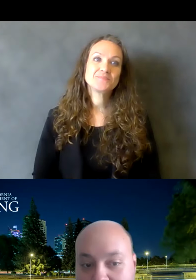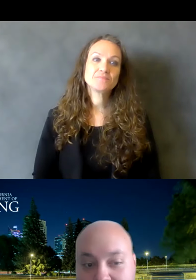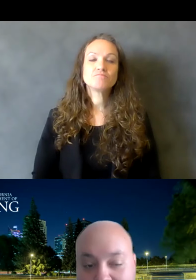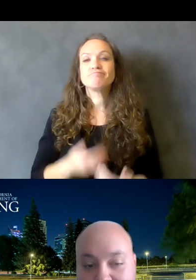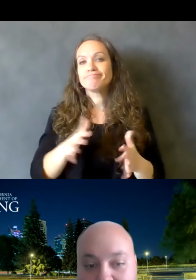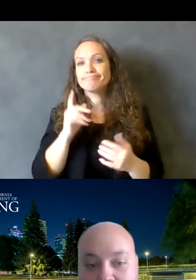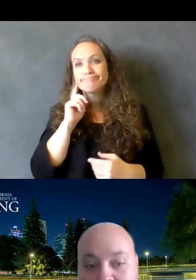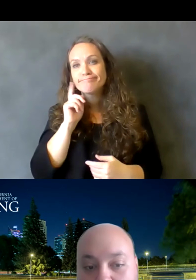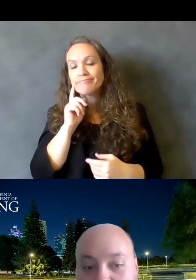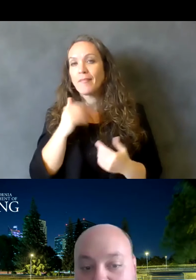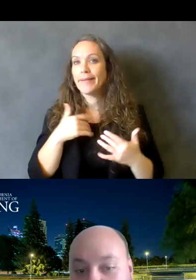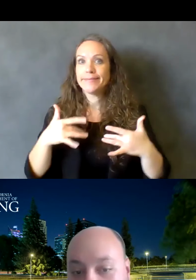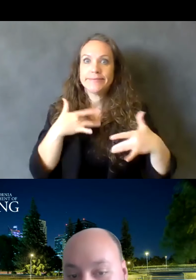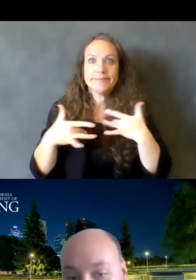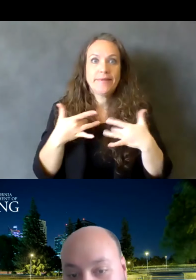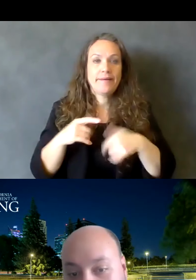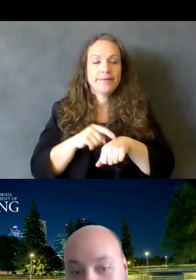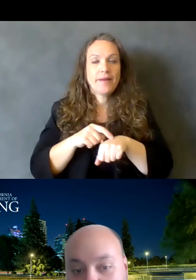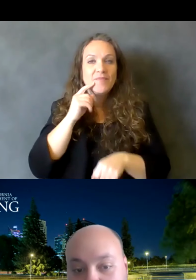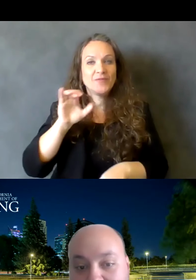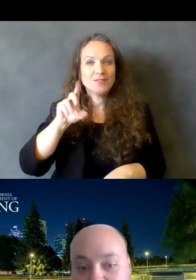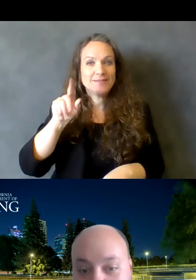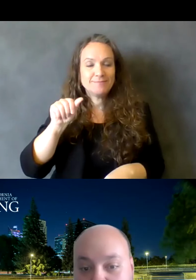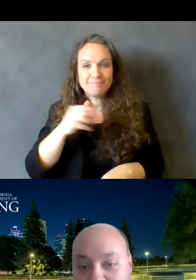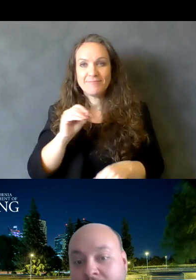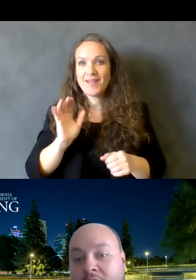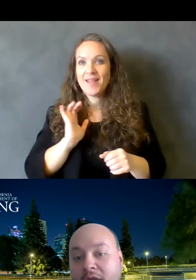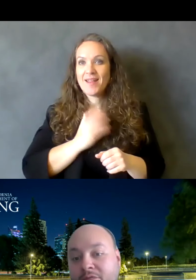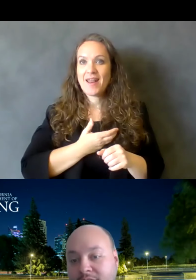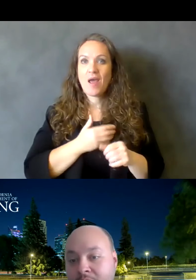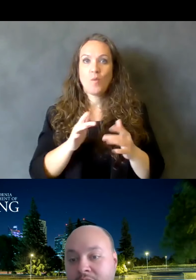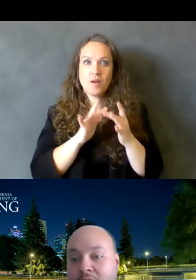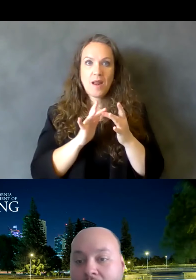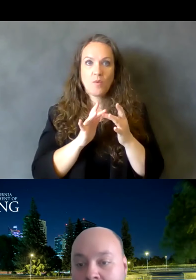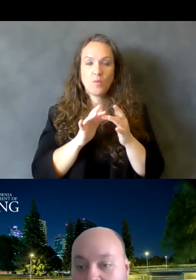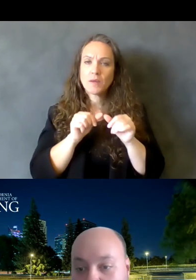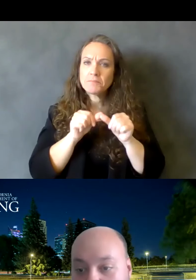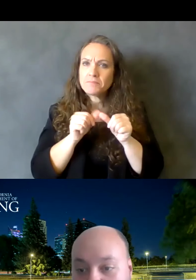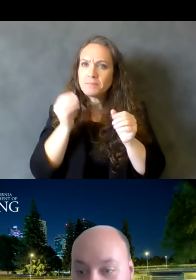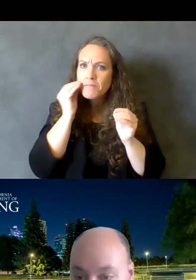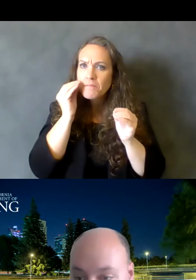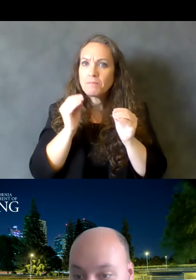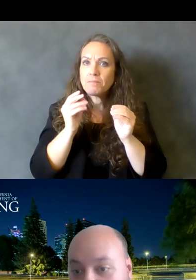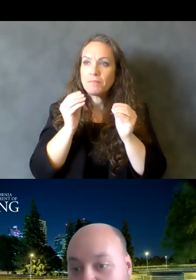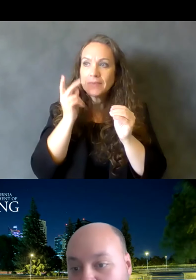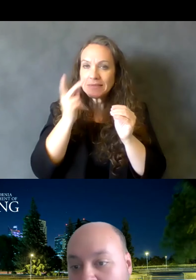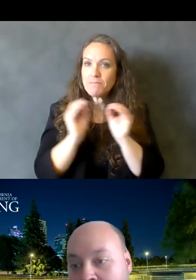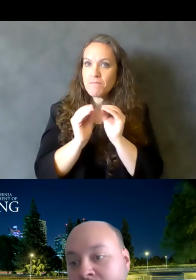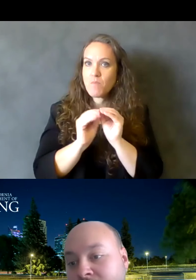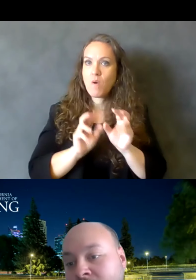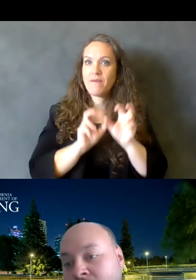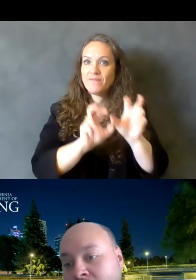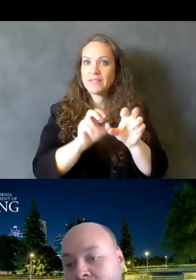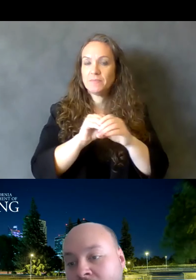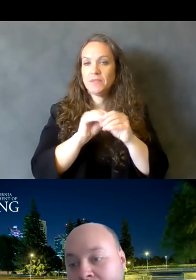it's an exciting time for CDA and our aging network as we continue to see investments in services as well